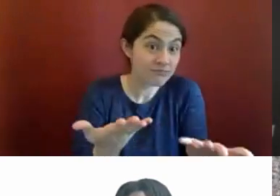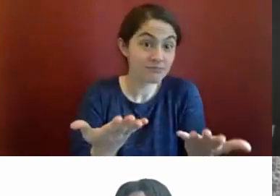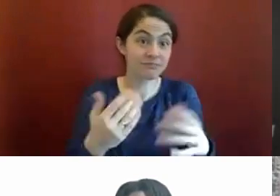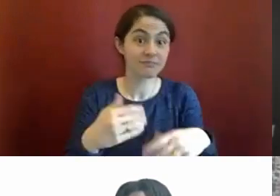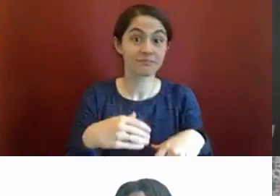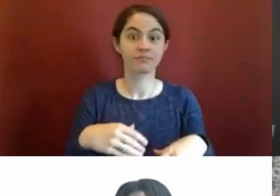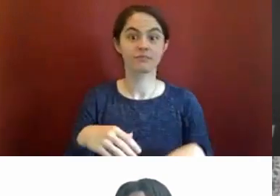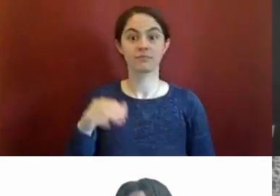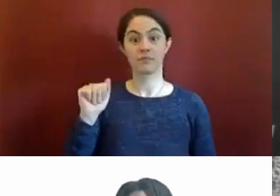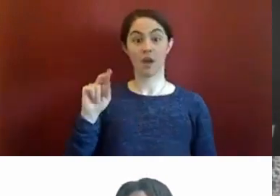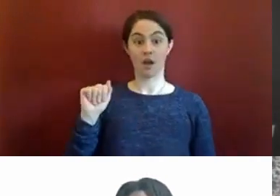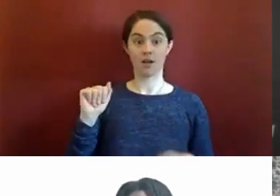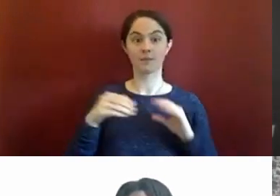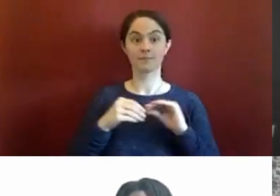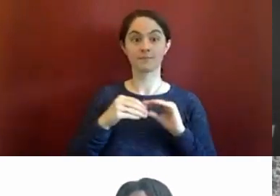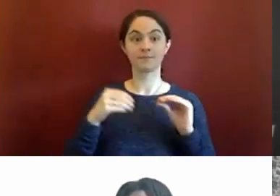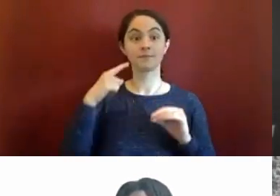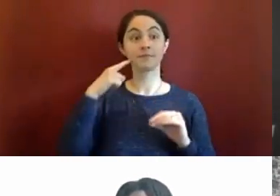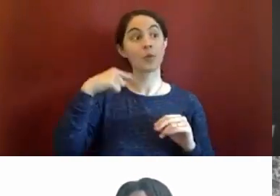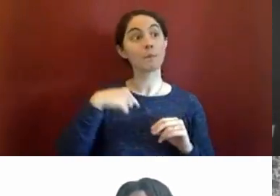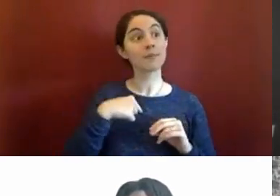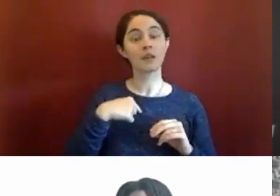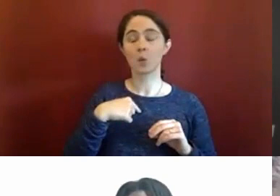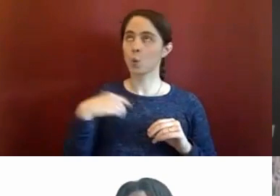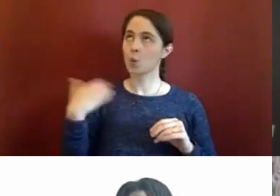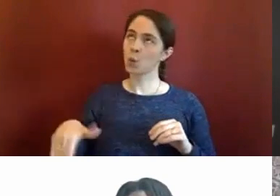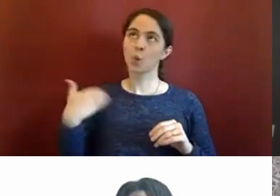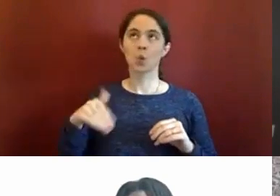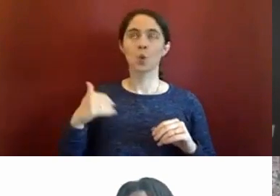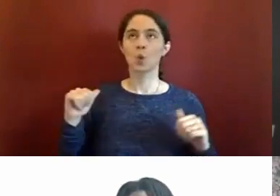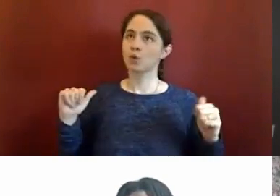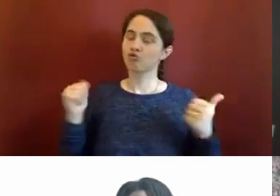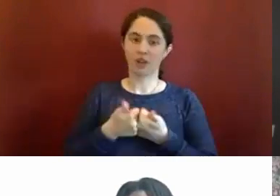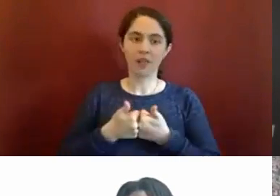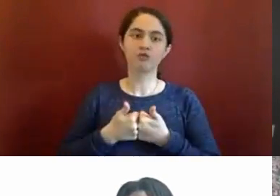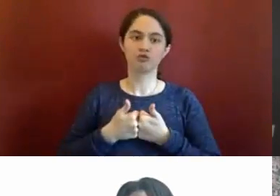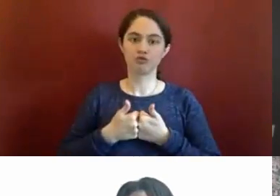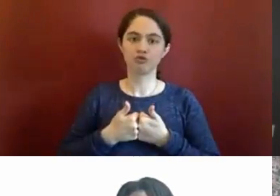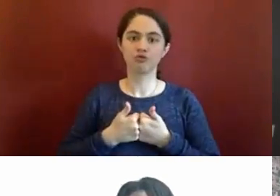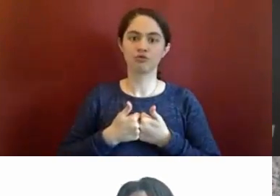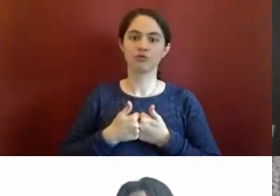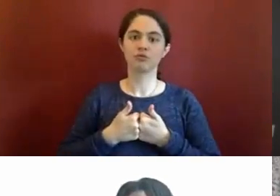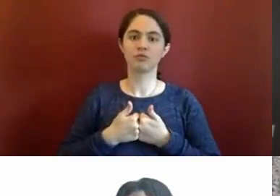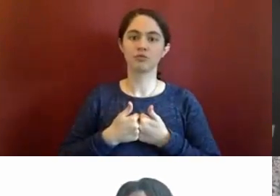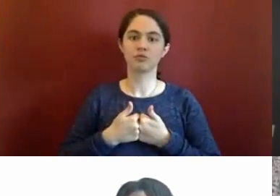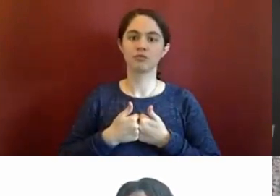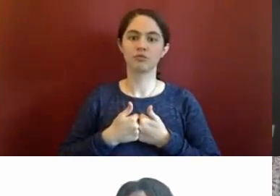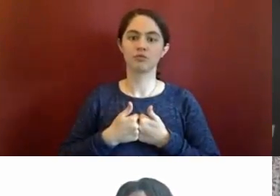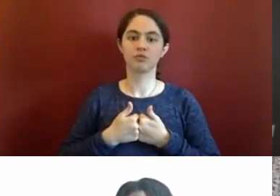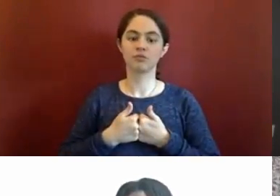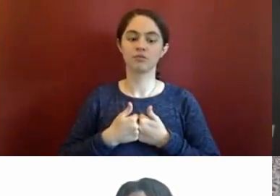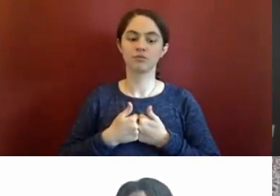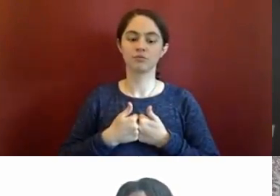For me, it's like very hard. Like I've never had only for